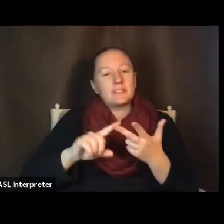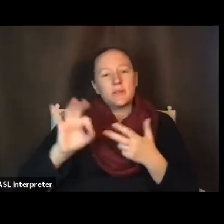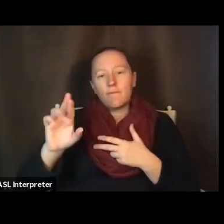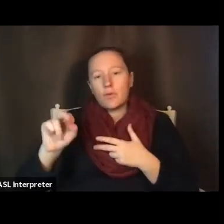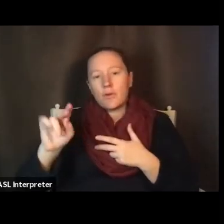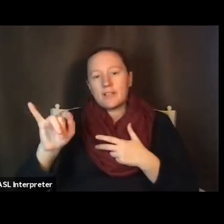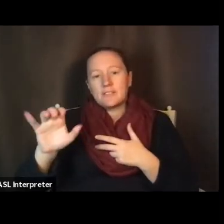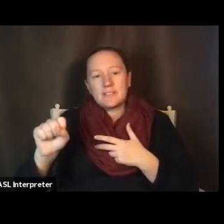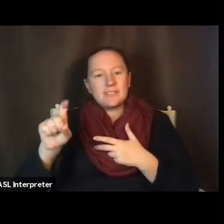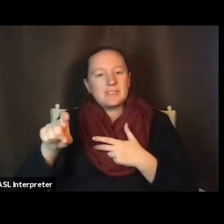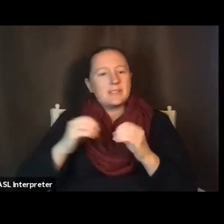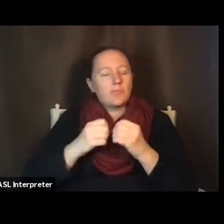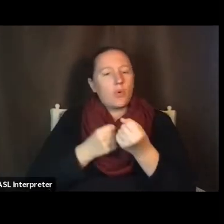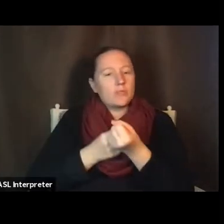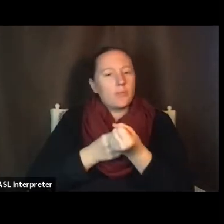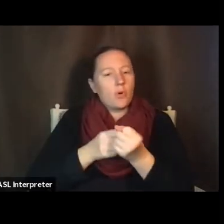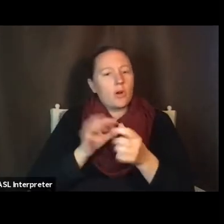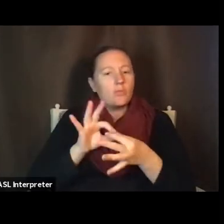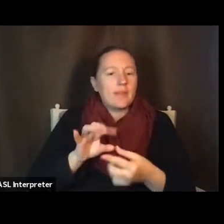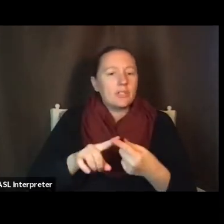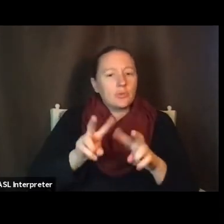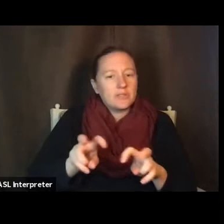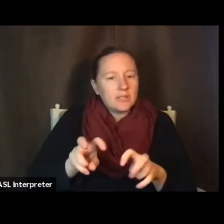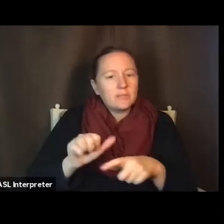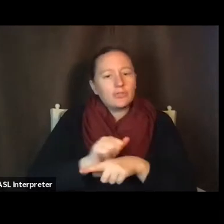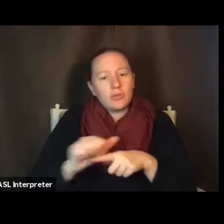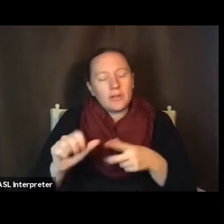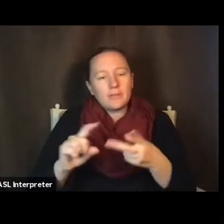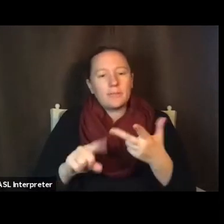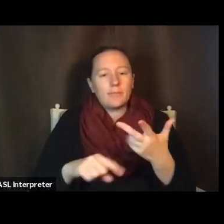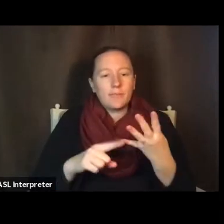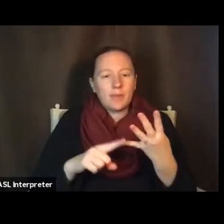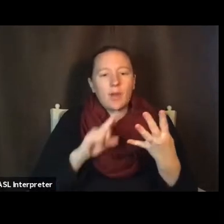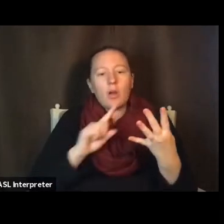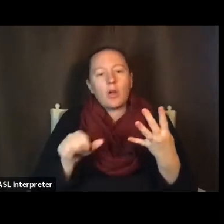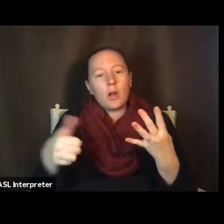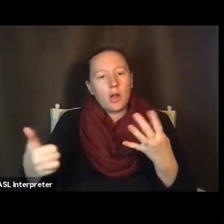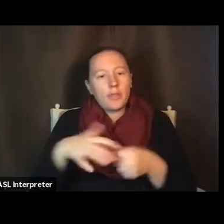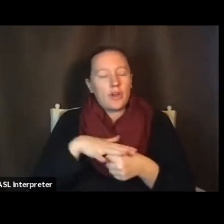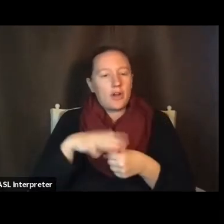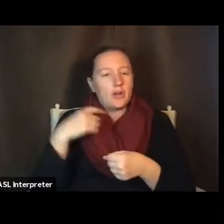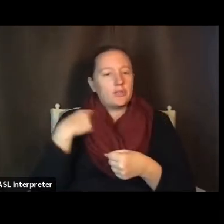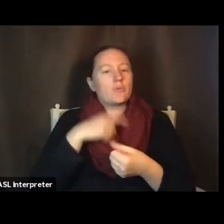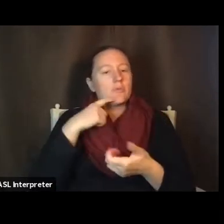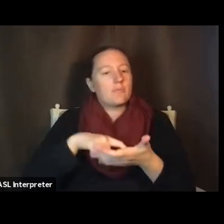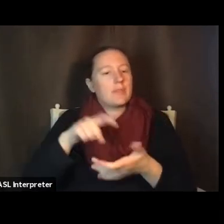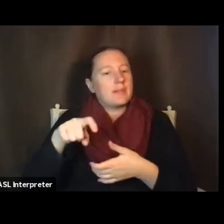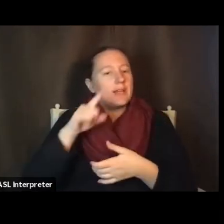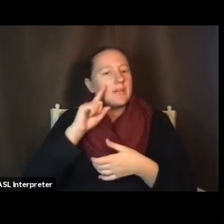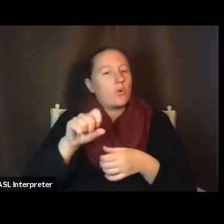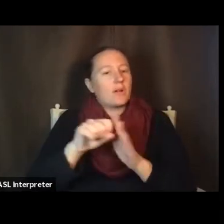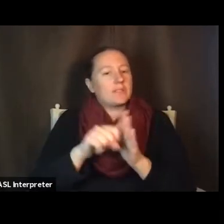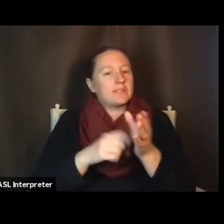more support around assessment and training. And there are also other areas that we see the need for statewide training and